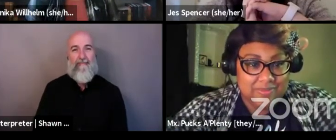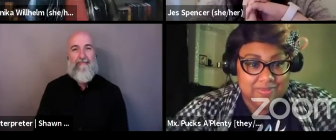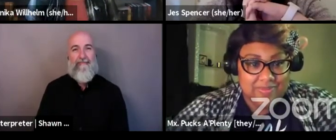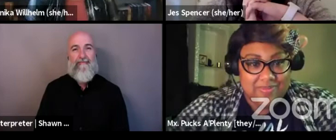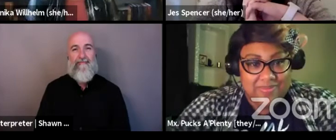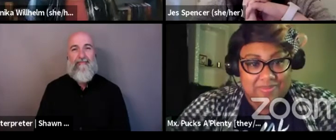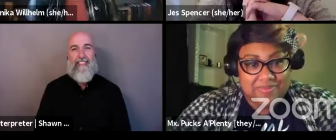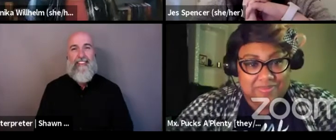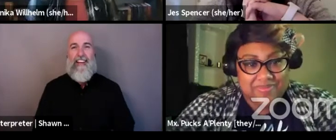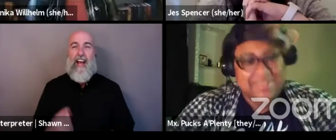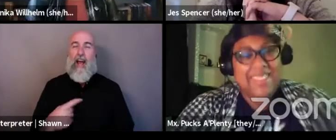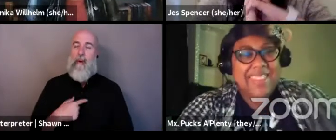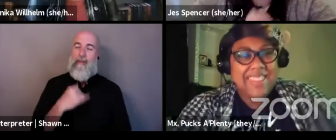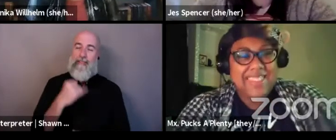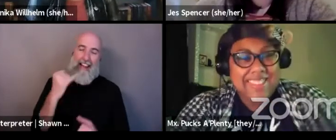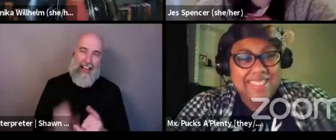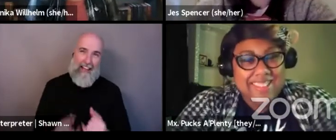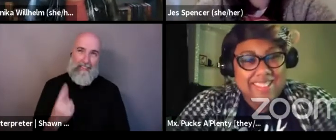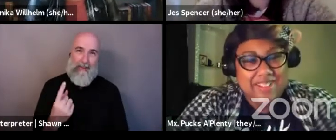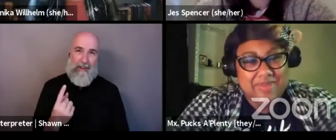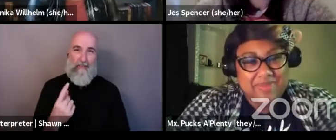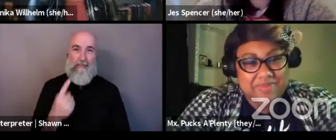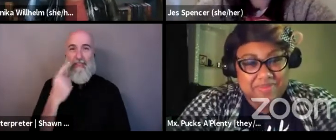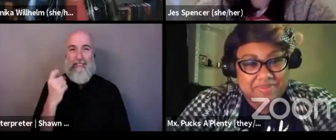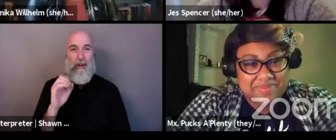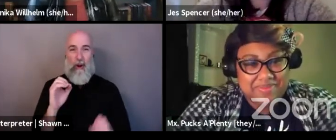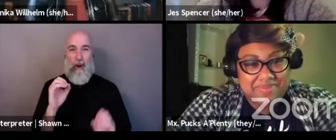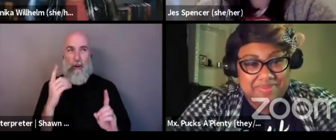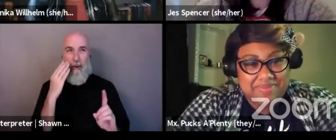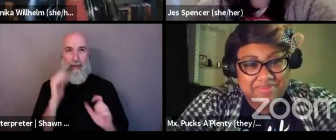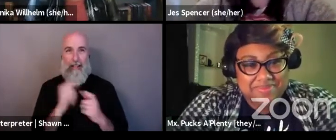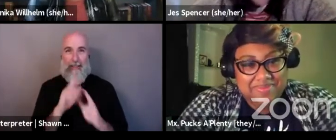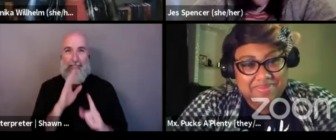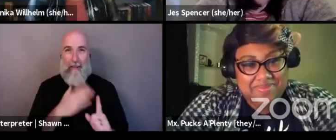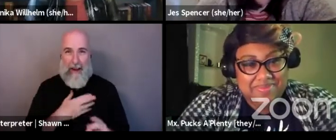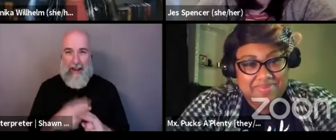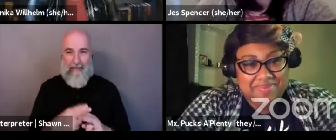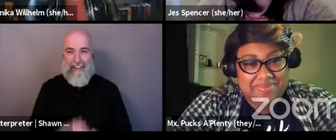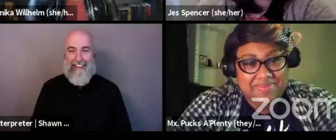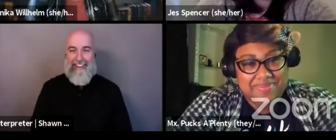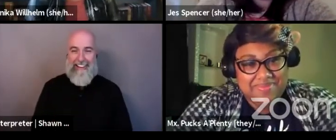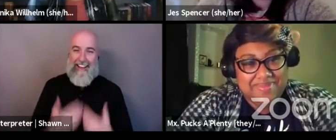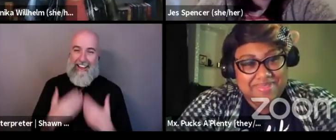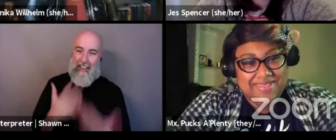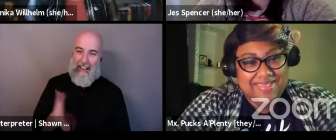I'm always the last one because no one knows how to say my name. Thanks, Mom.